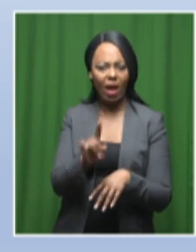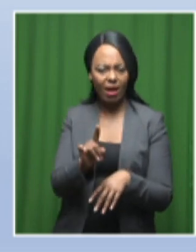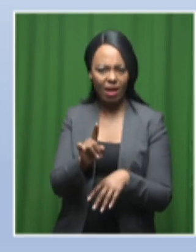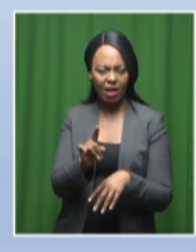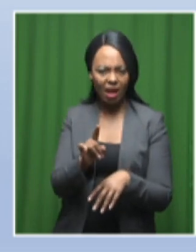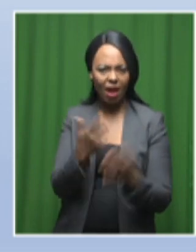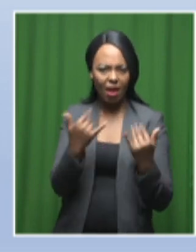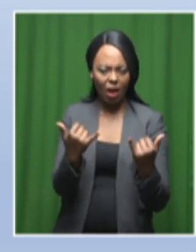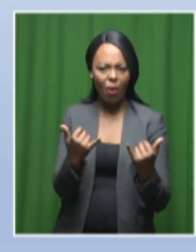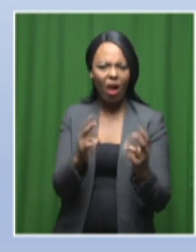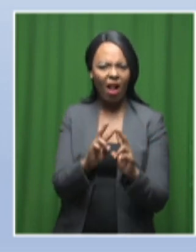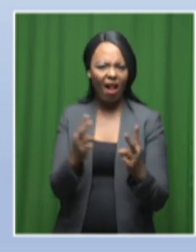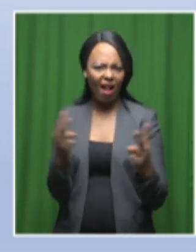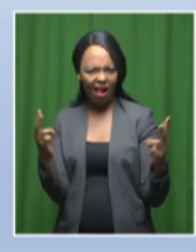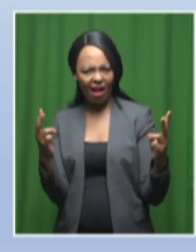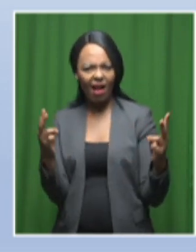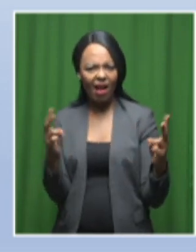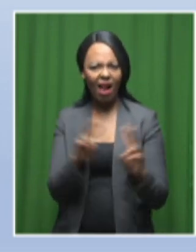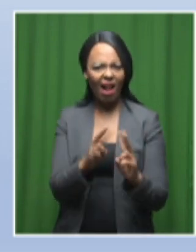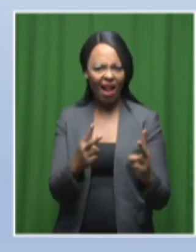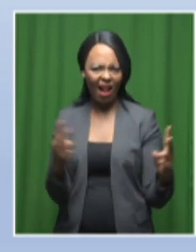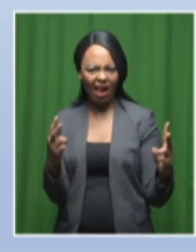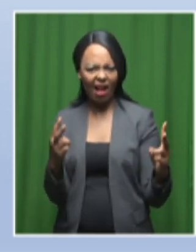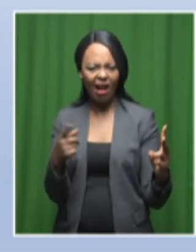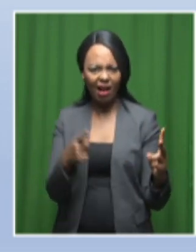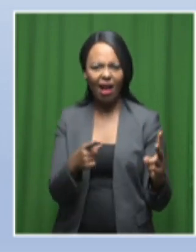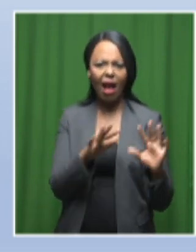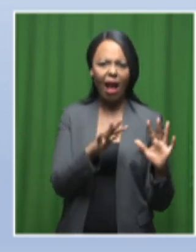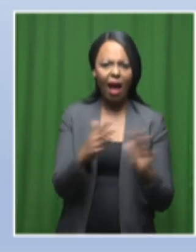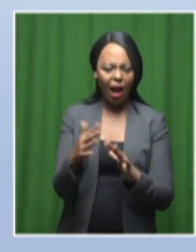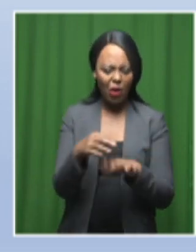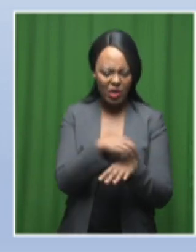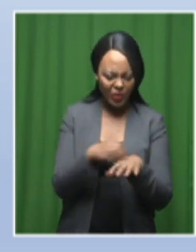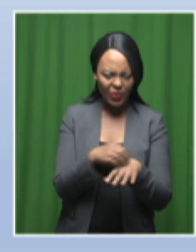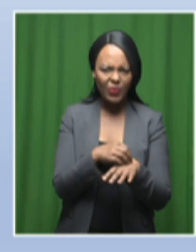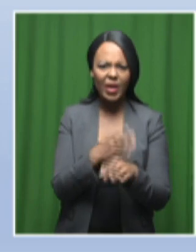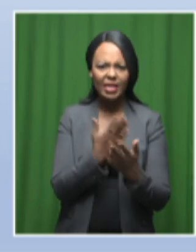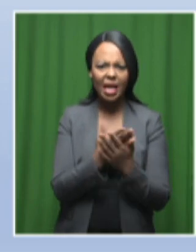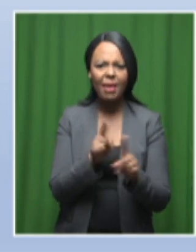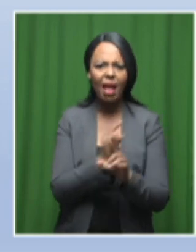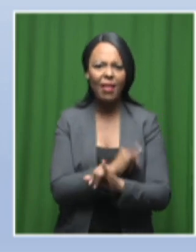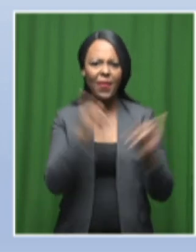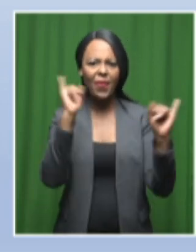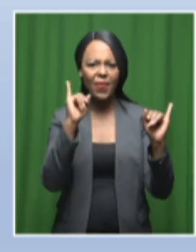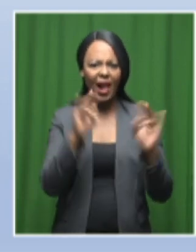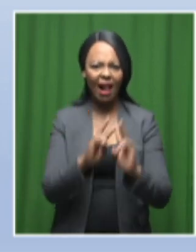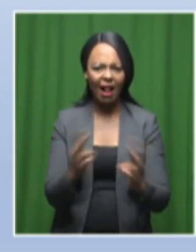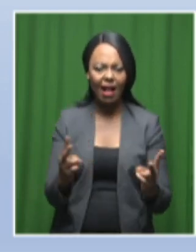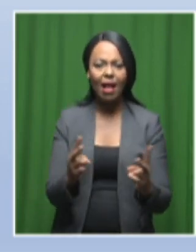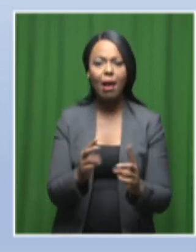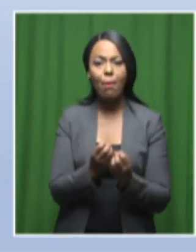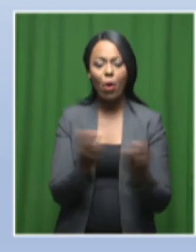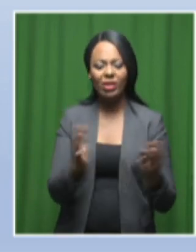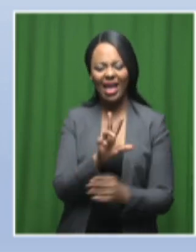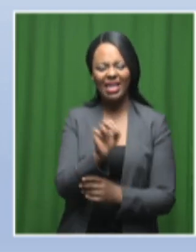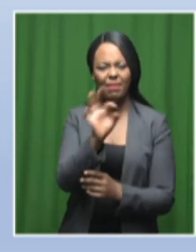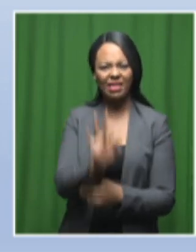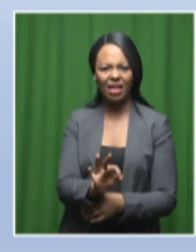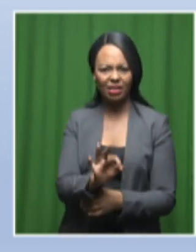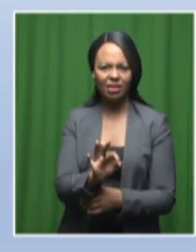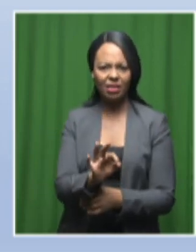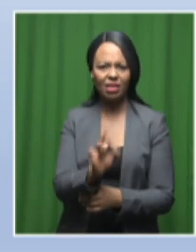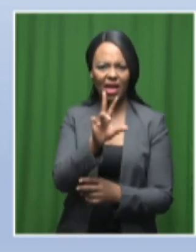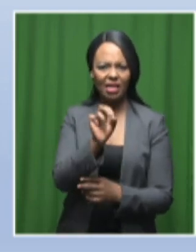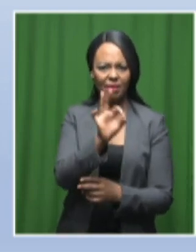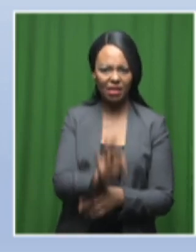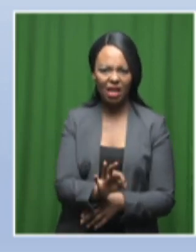a range of severities, ranging from mild to moderate to severe. Most individuals, probably about 80%, would